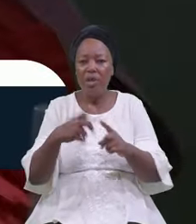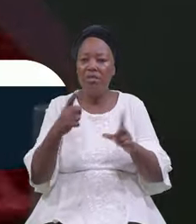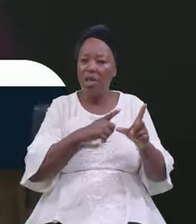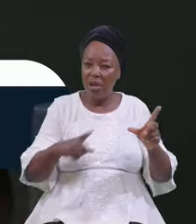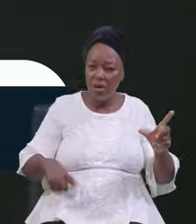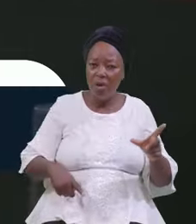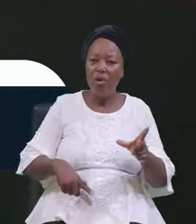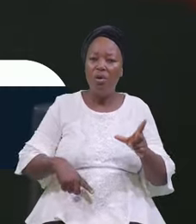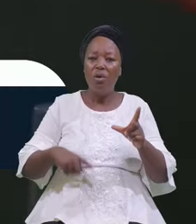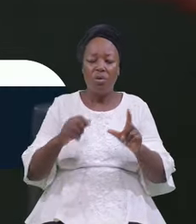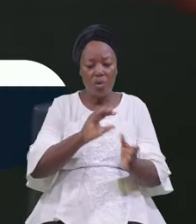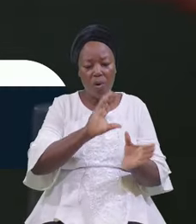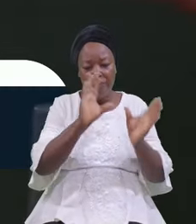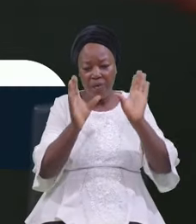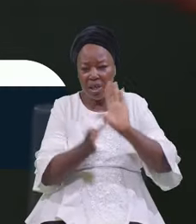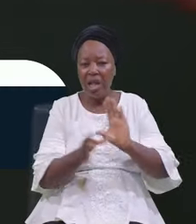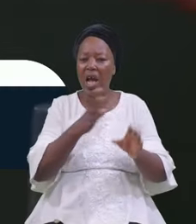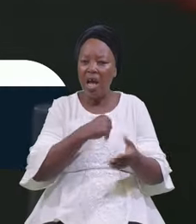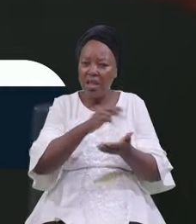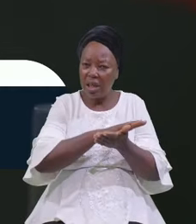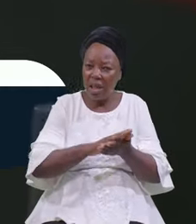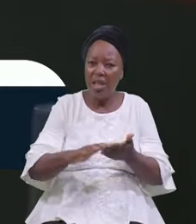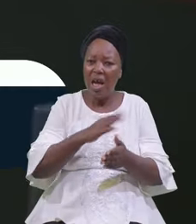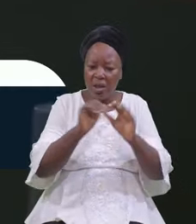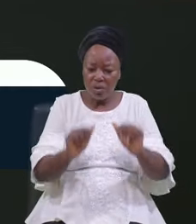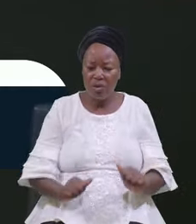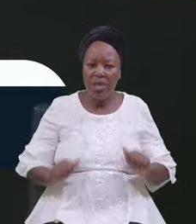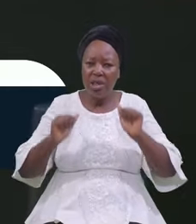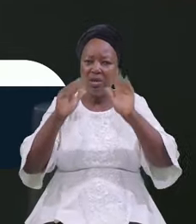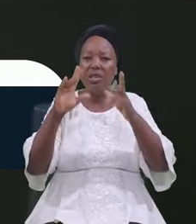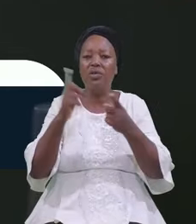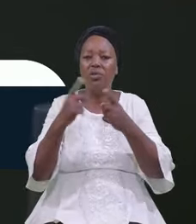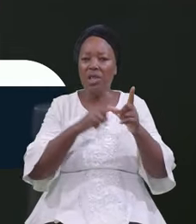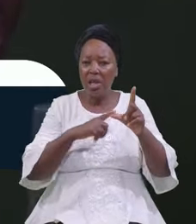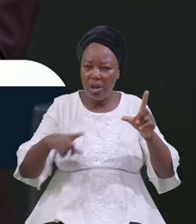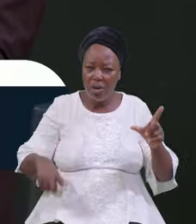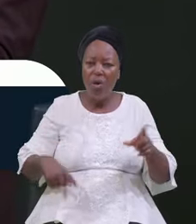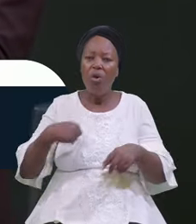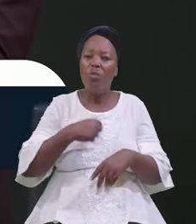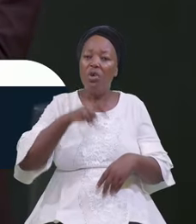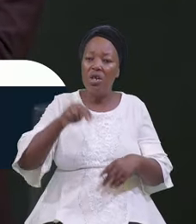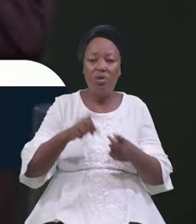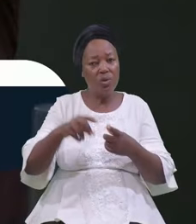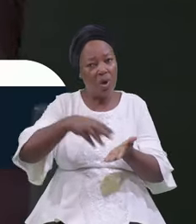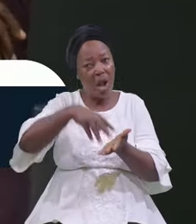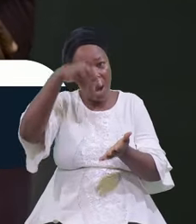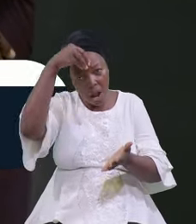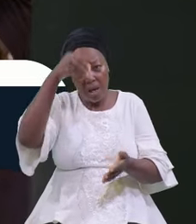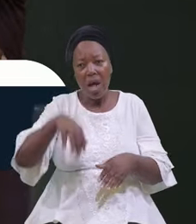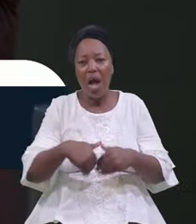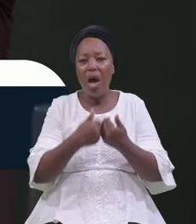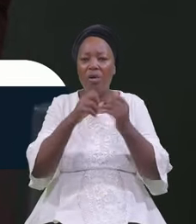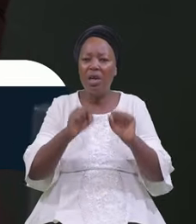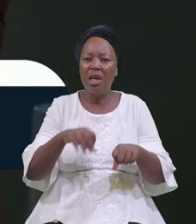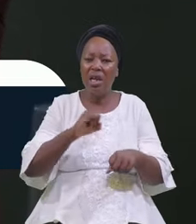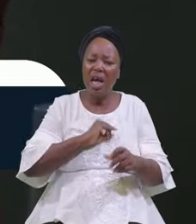Lord, converted and cleansed and consecrated unto the Lord, we need to learn, how do I